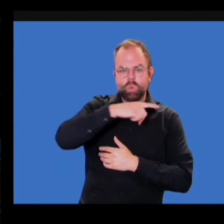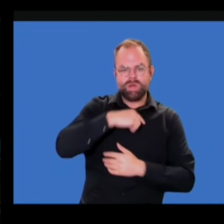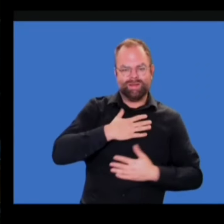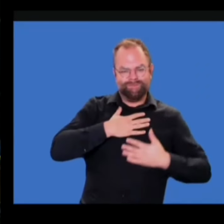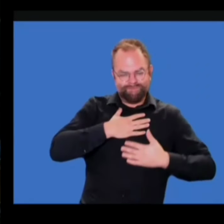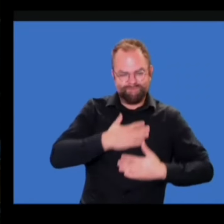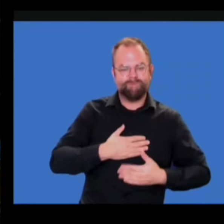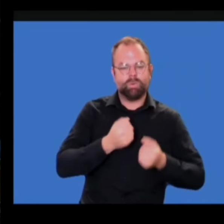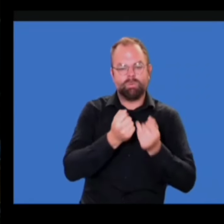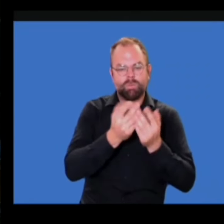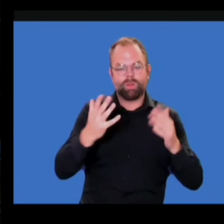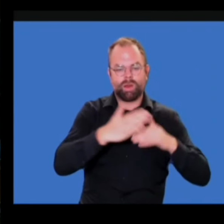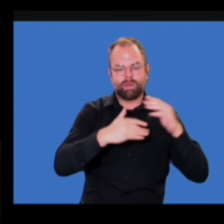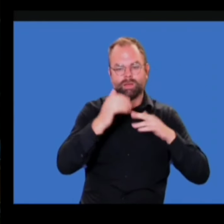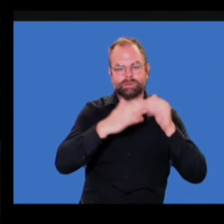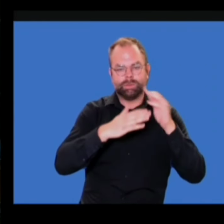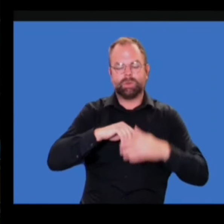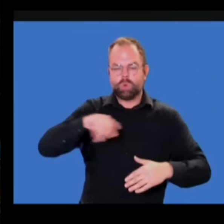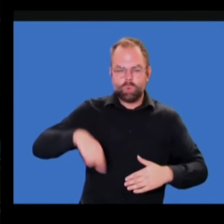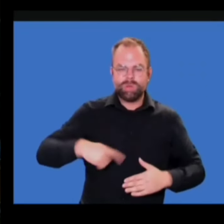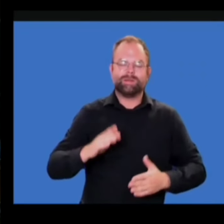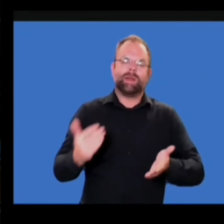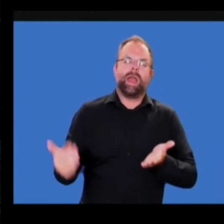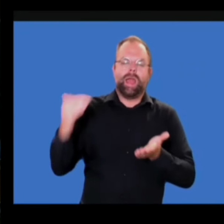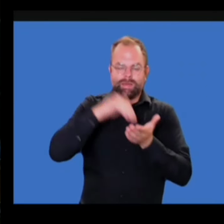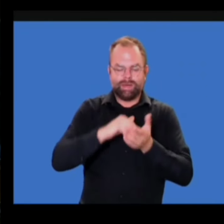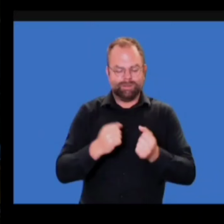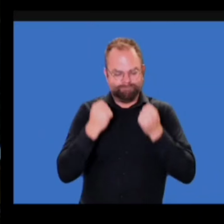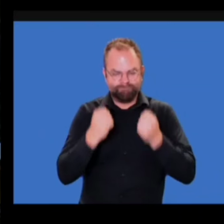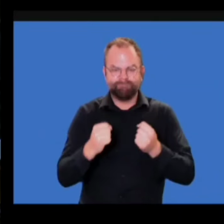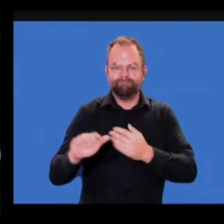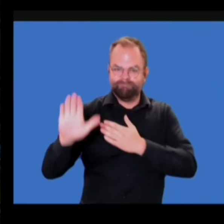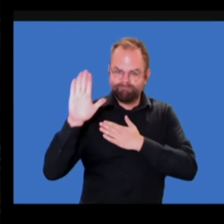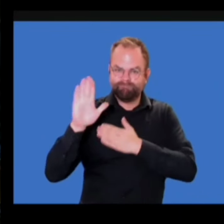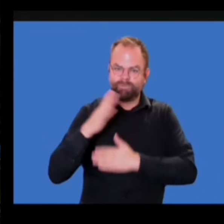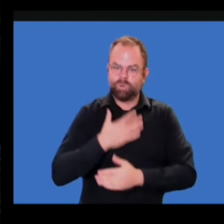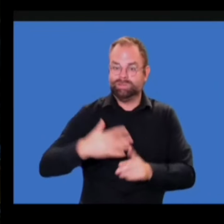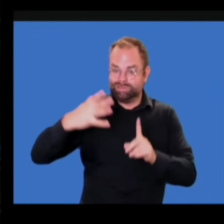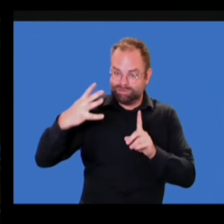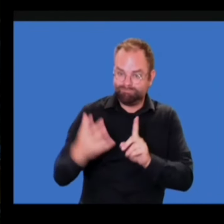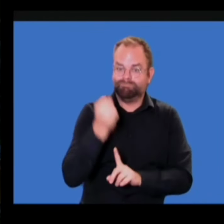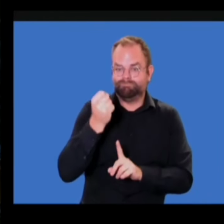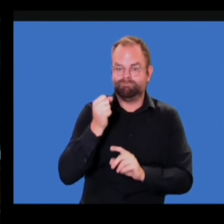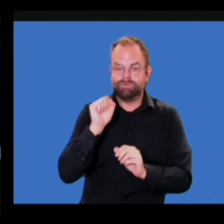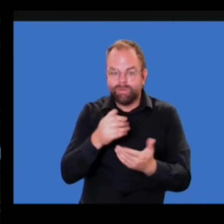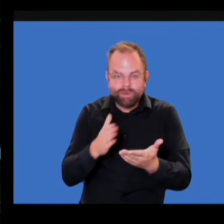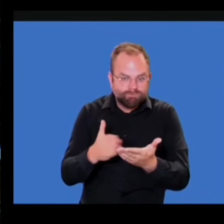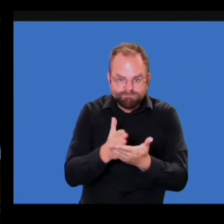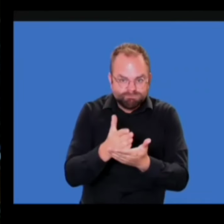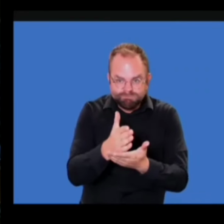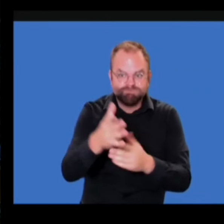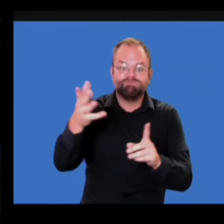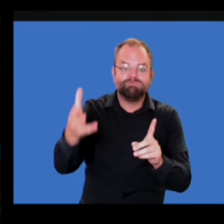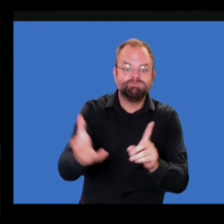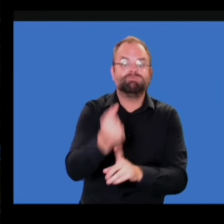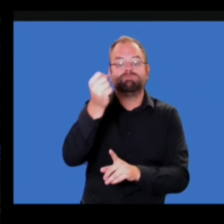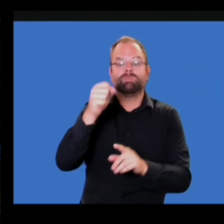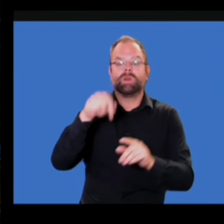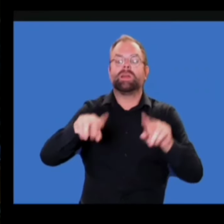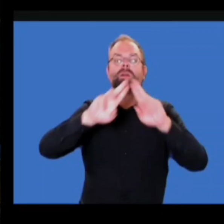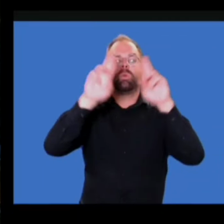We must ensure that our efforts reflect the voices of all nations, including those of us in the Global